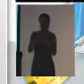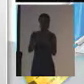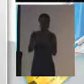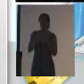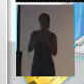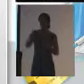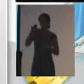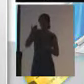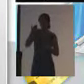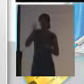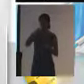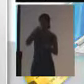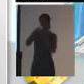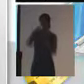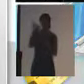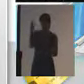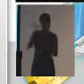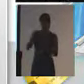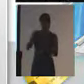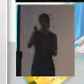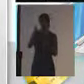this is still very high, and so what we decided to do was to increase